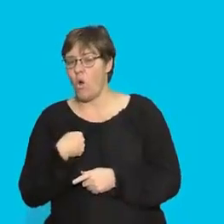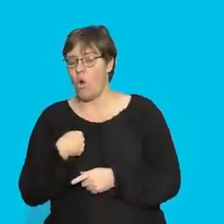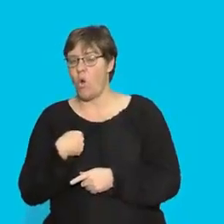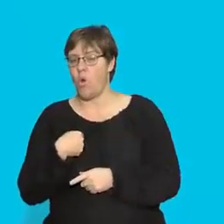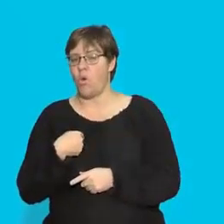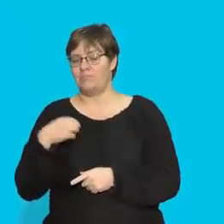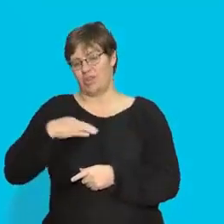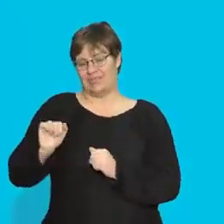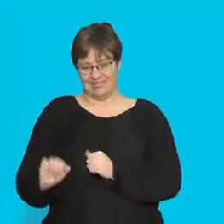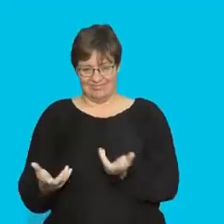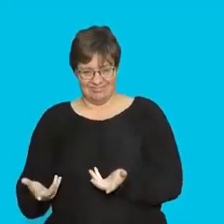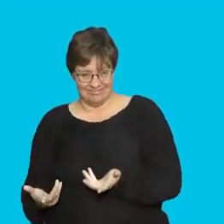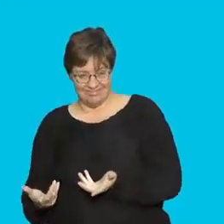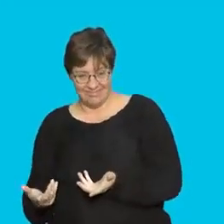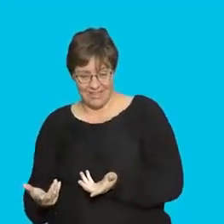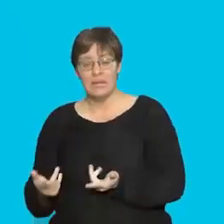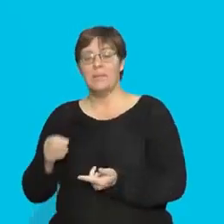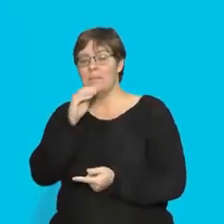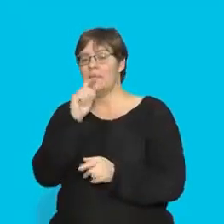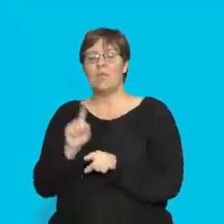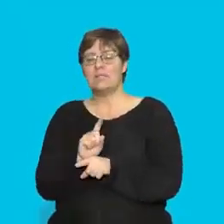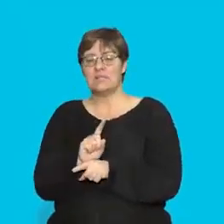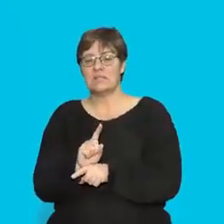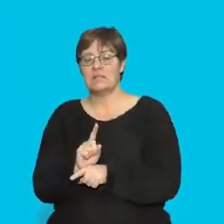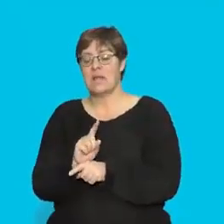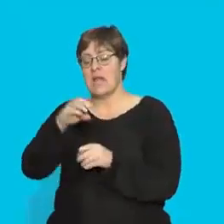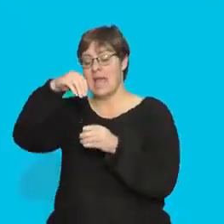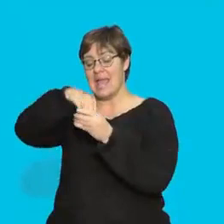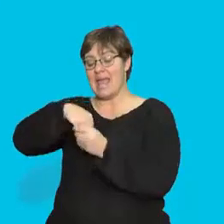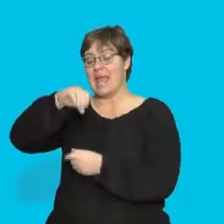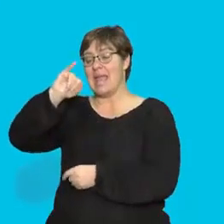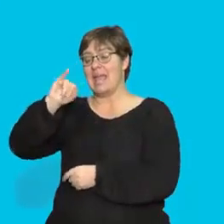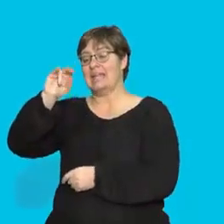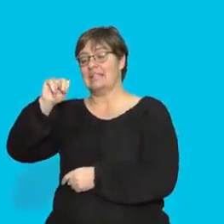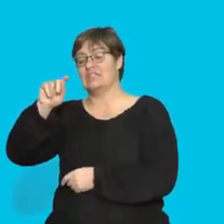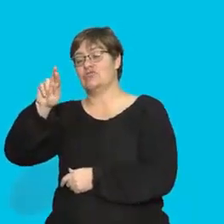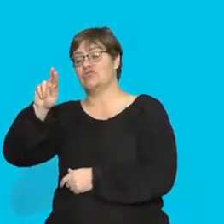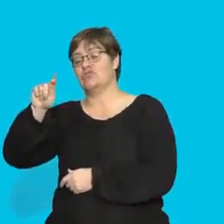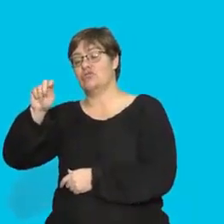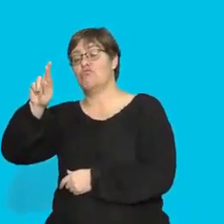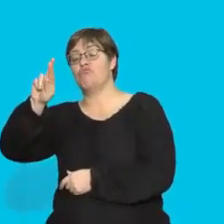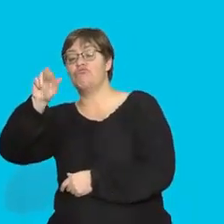maybe competing for mates. And in this case, it's called